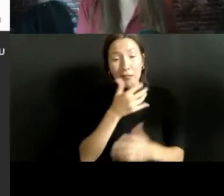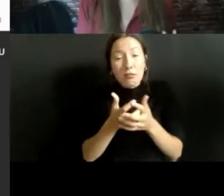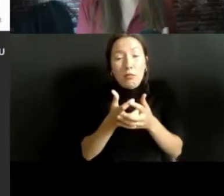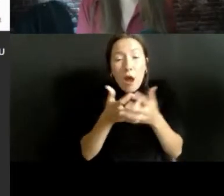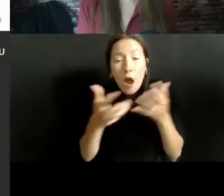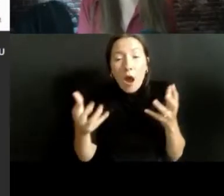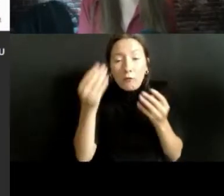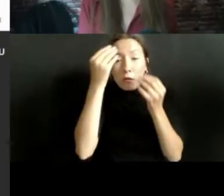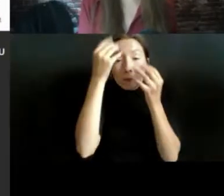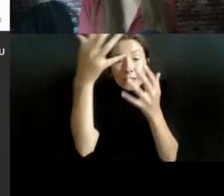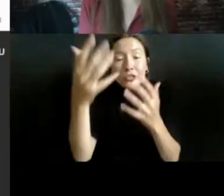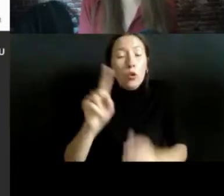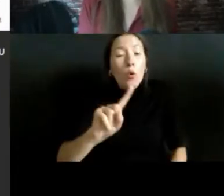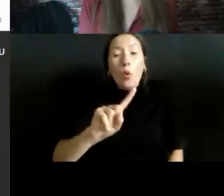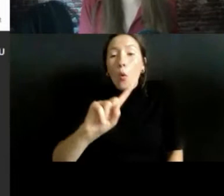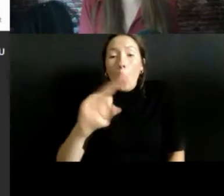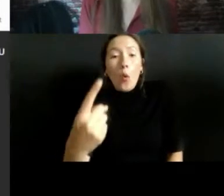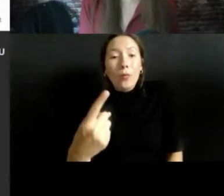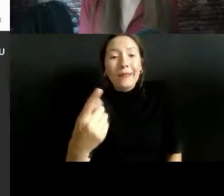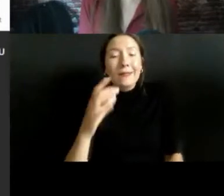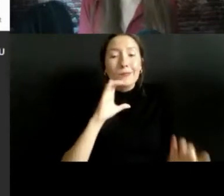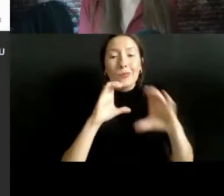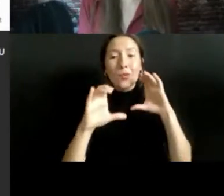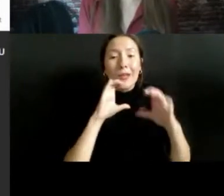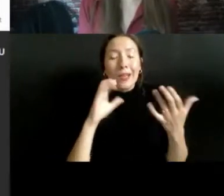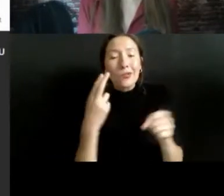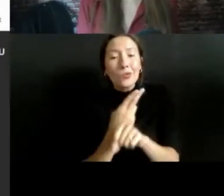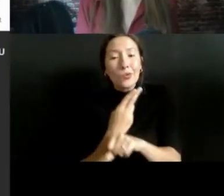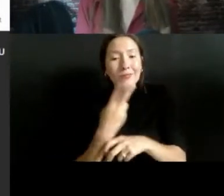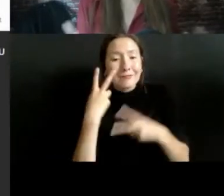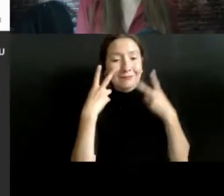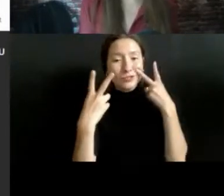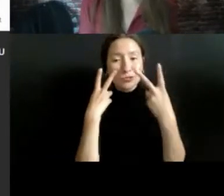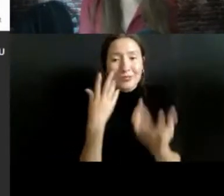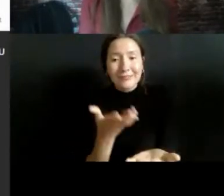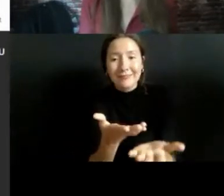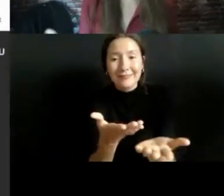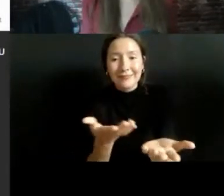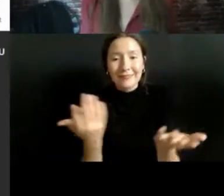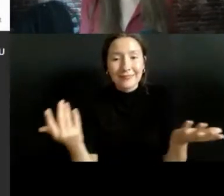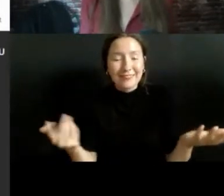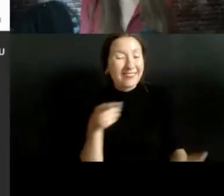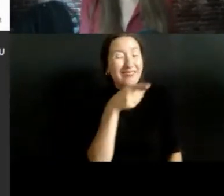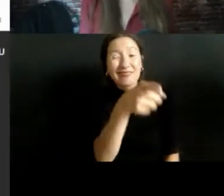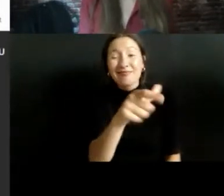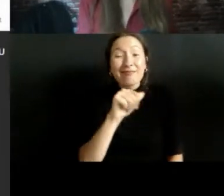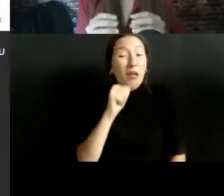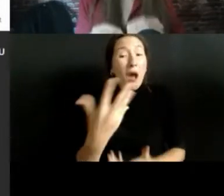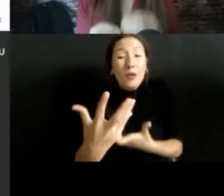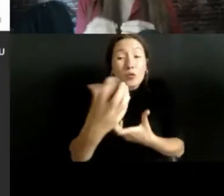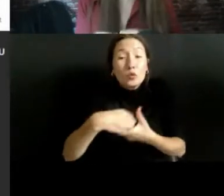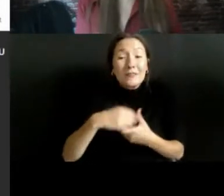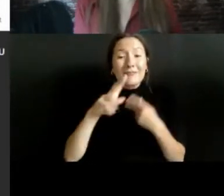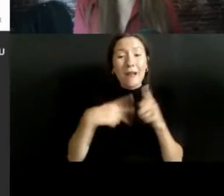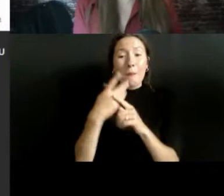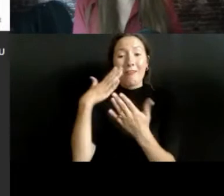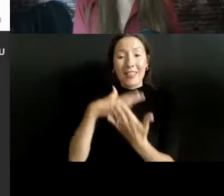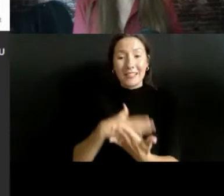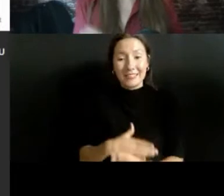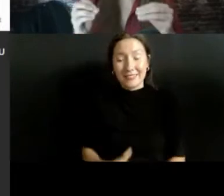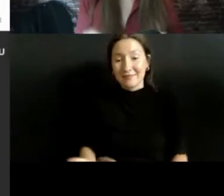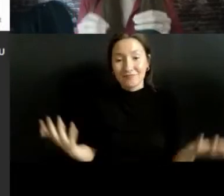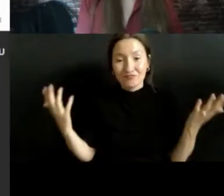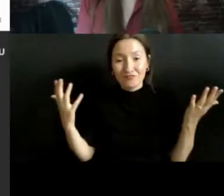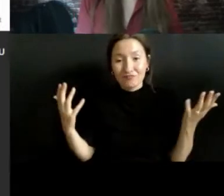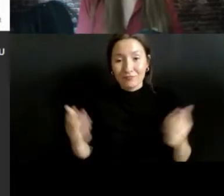is only communicated visually, that this is not an inclusive lesson. Now, programmatically, I